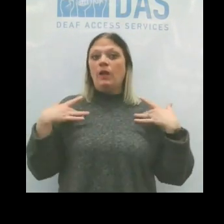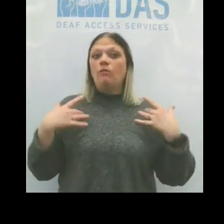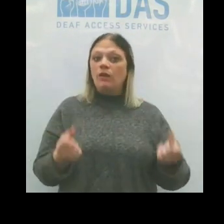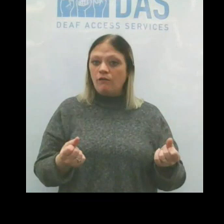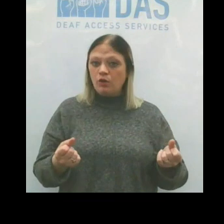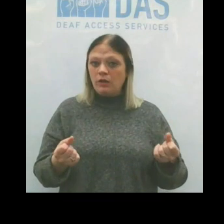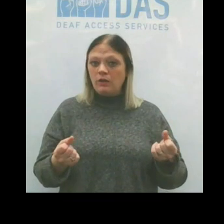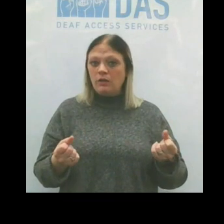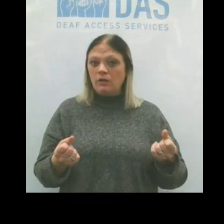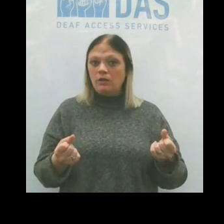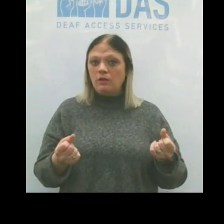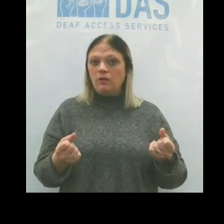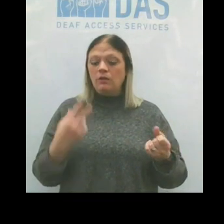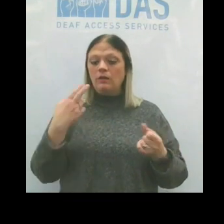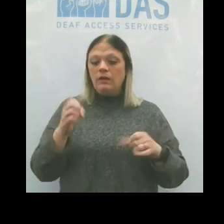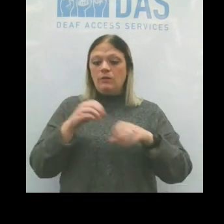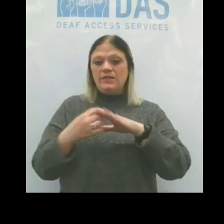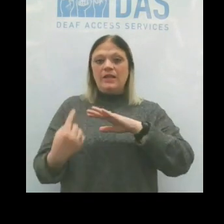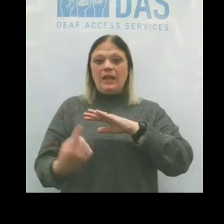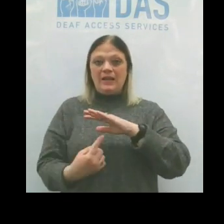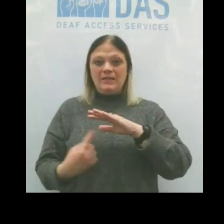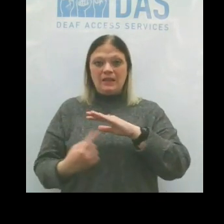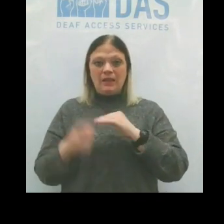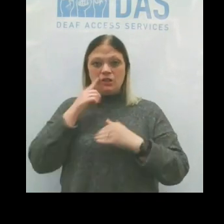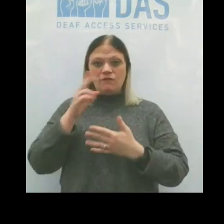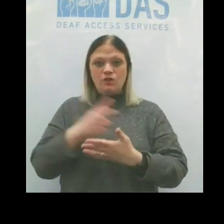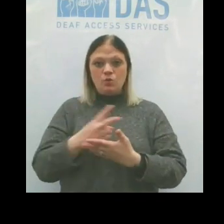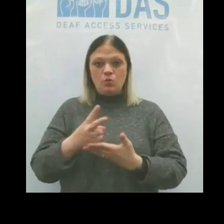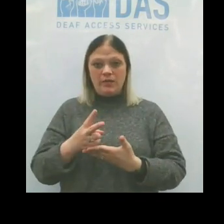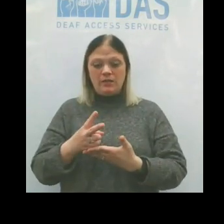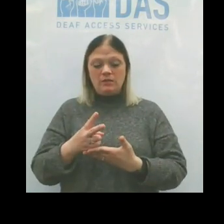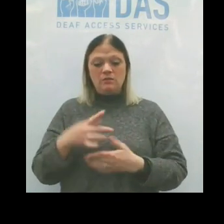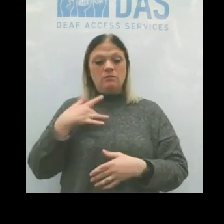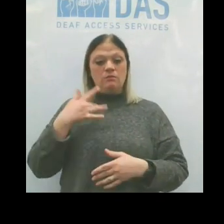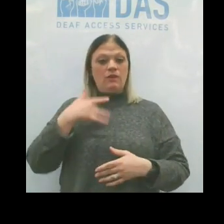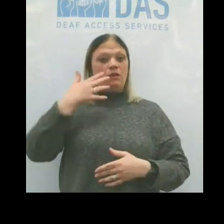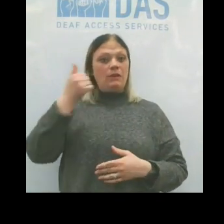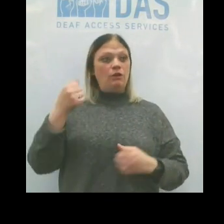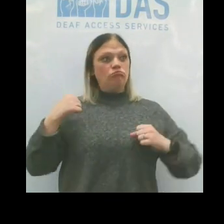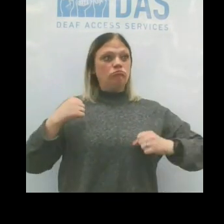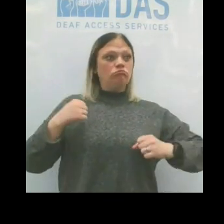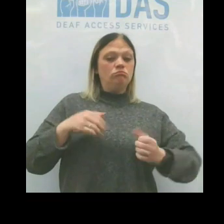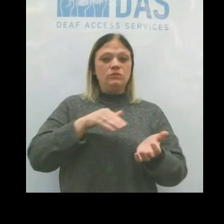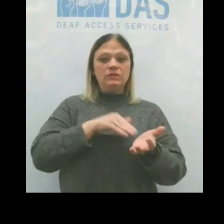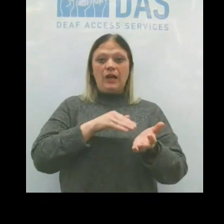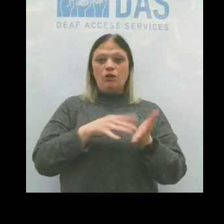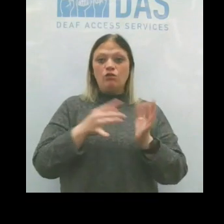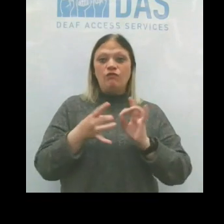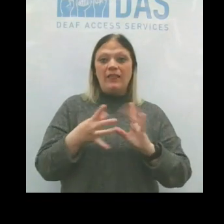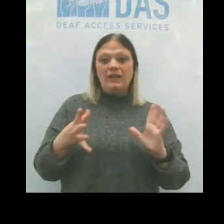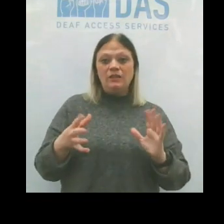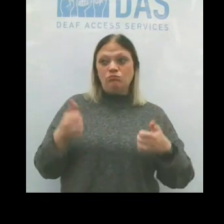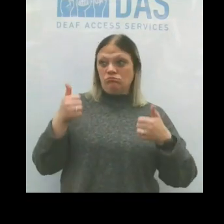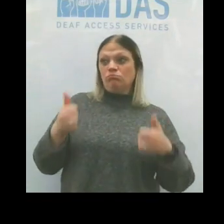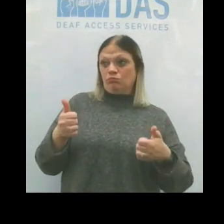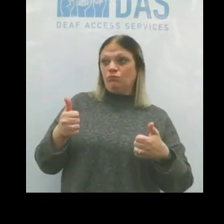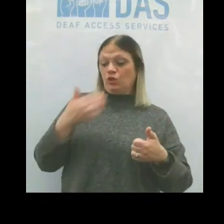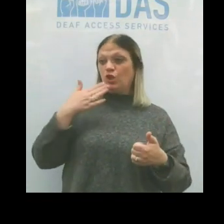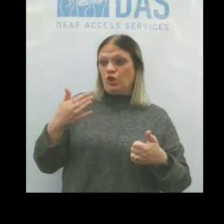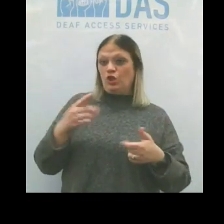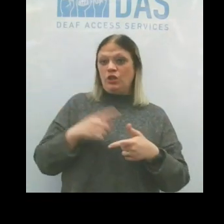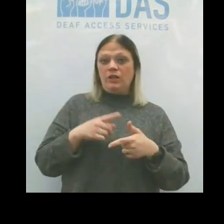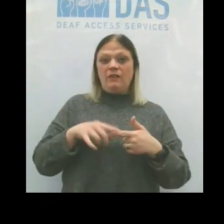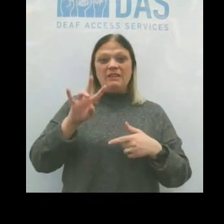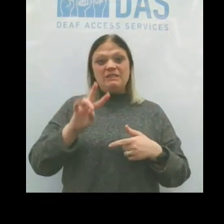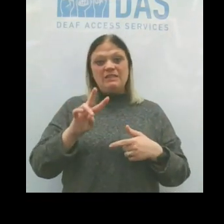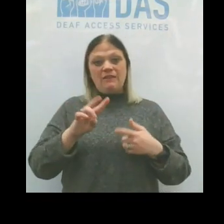He was in isolation for 2 weeks. He was feeling better. His doctor released him saying he was okay, and then about 7